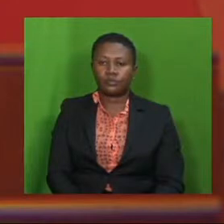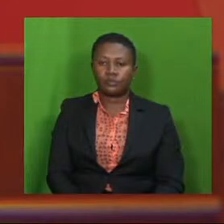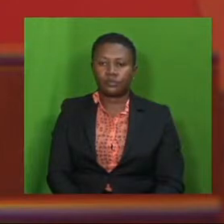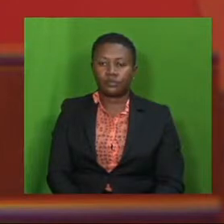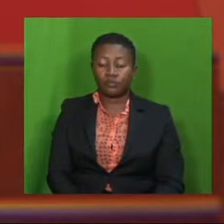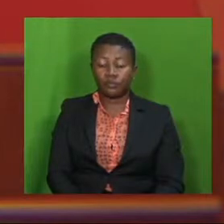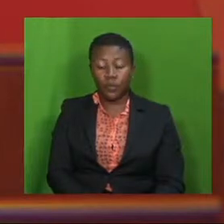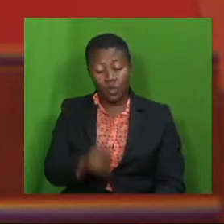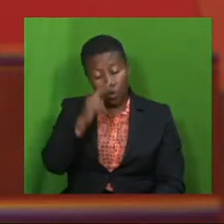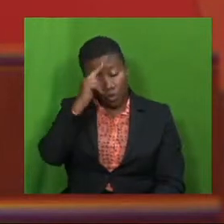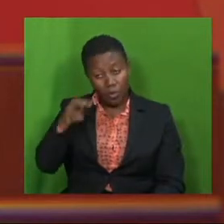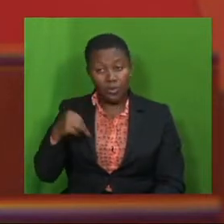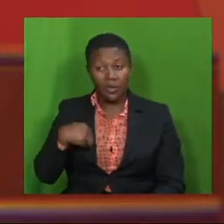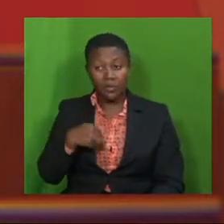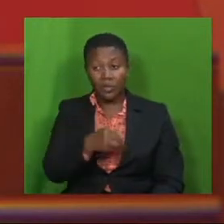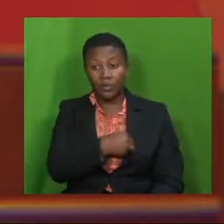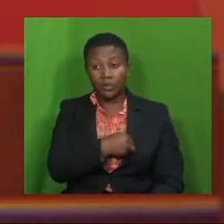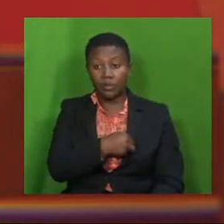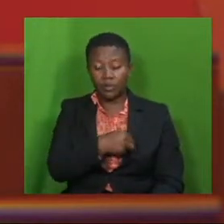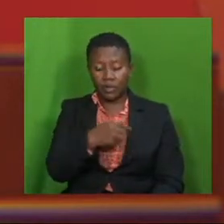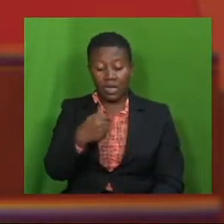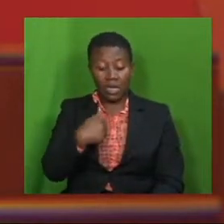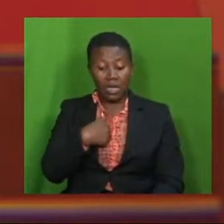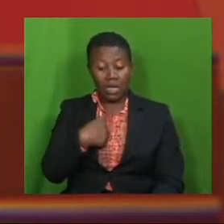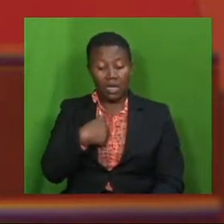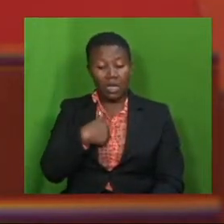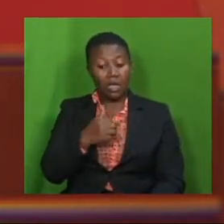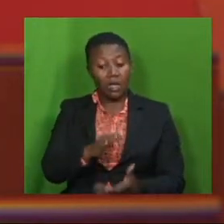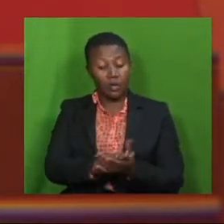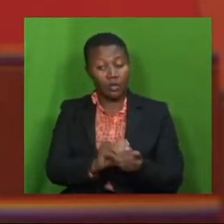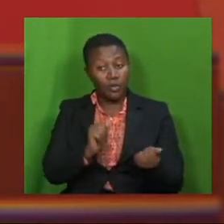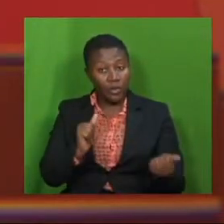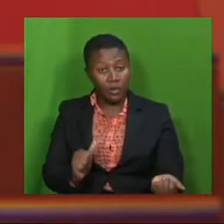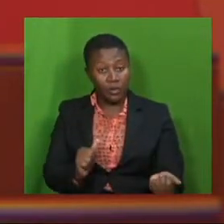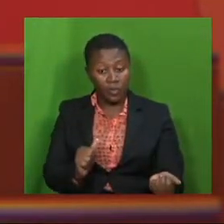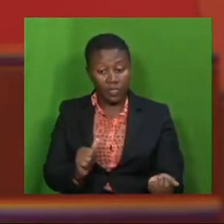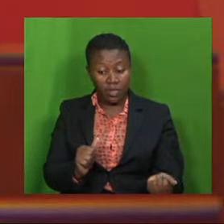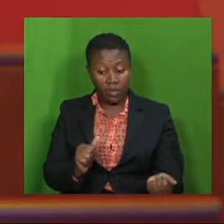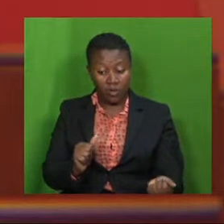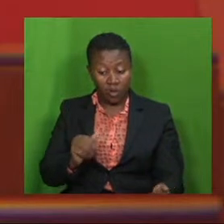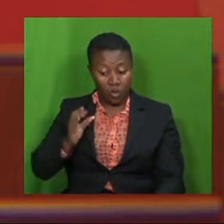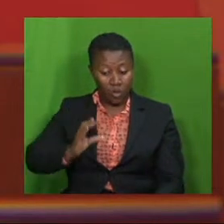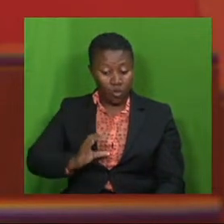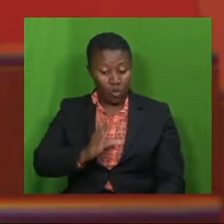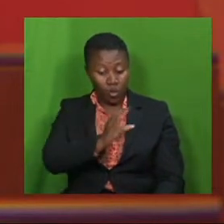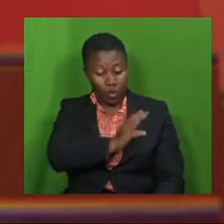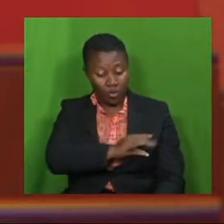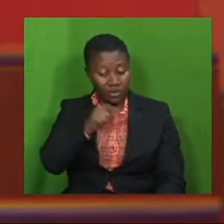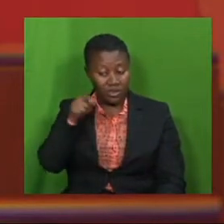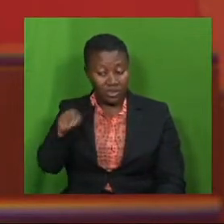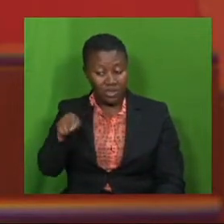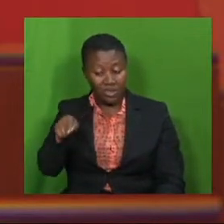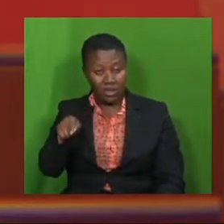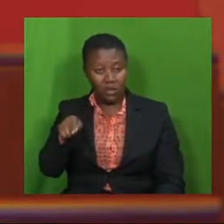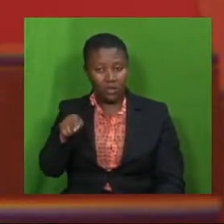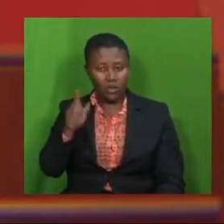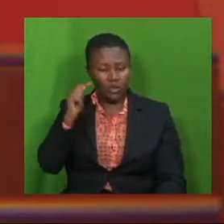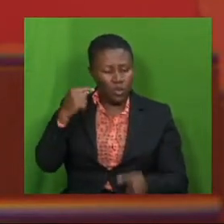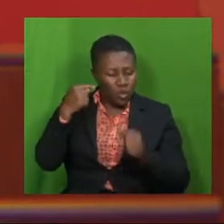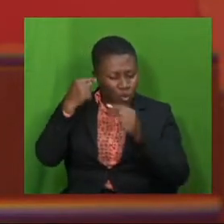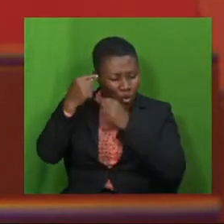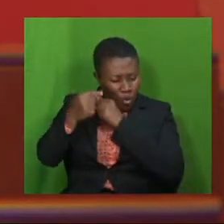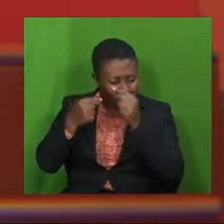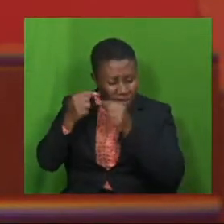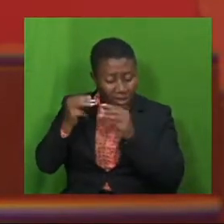Honorable members, I trust that the Committee of Privileges will consider this matter with the